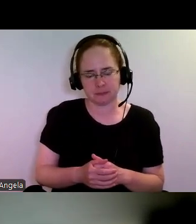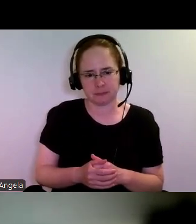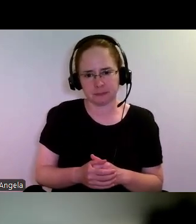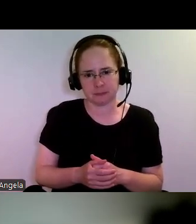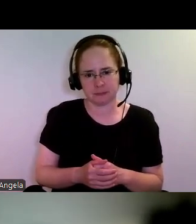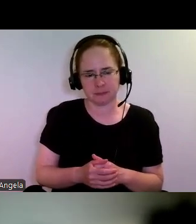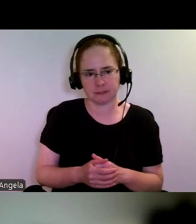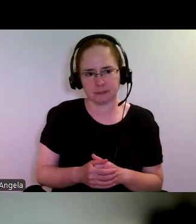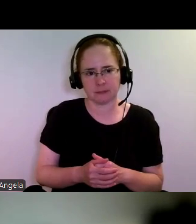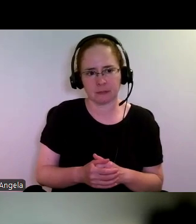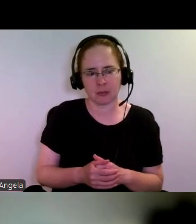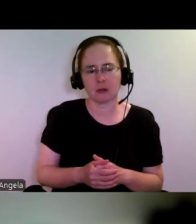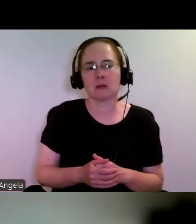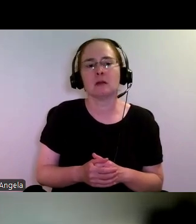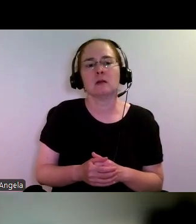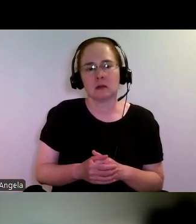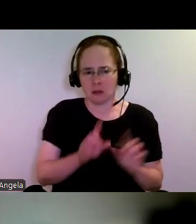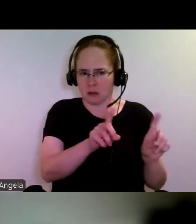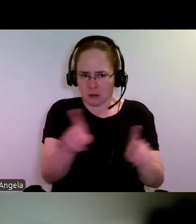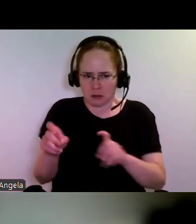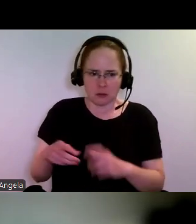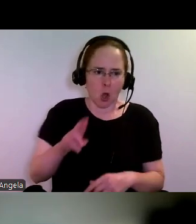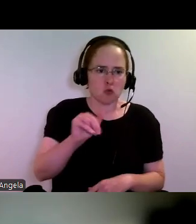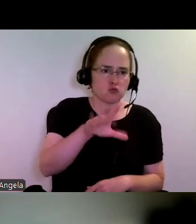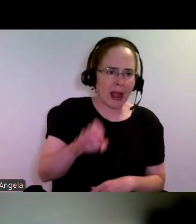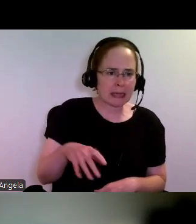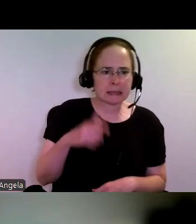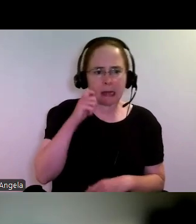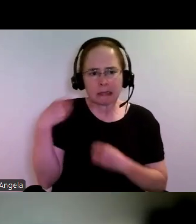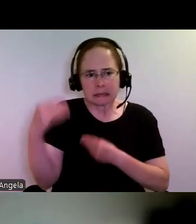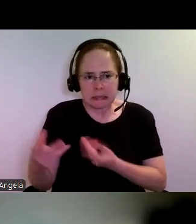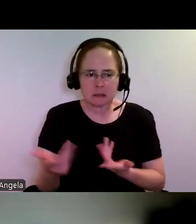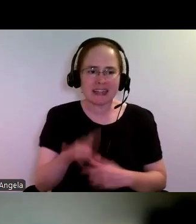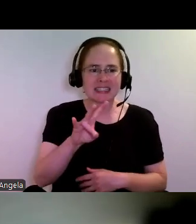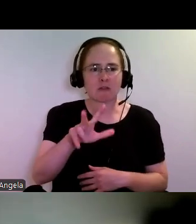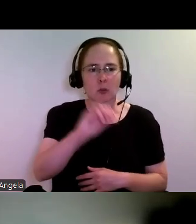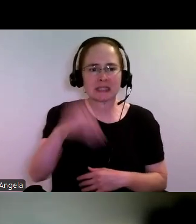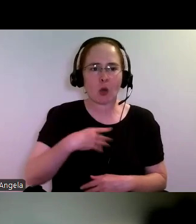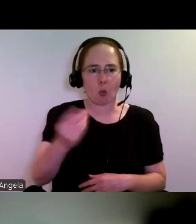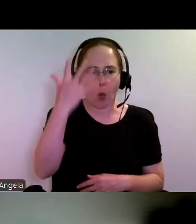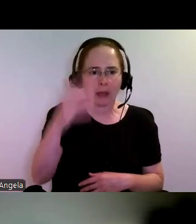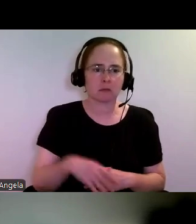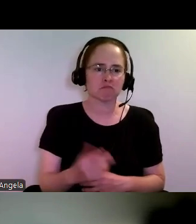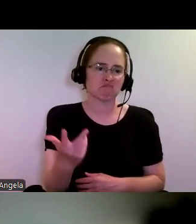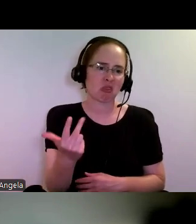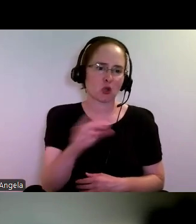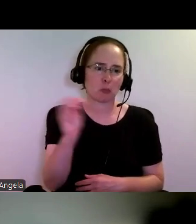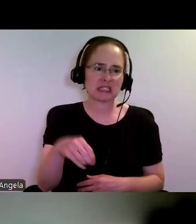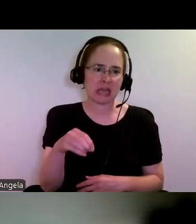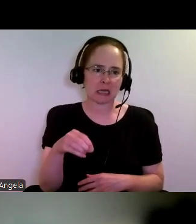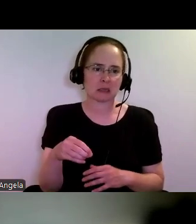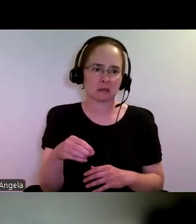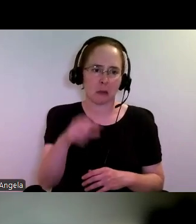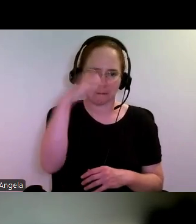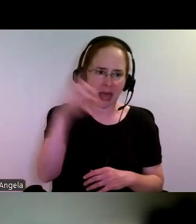So when folks were asked about their race and ethnicity, what we found is that 73% were white, about 13% identified as